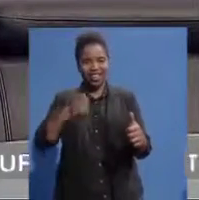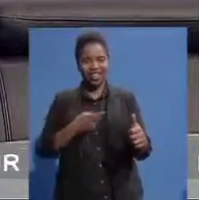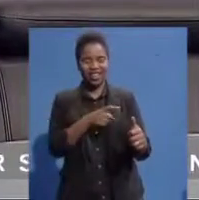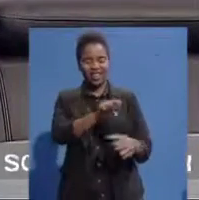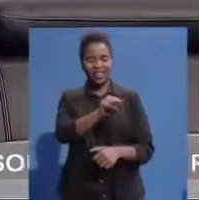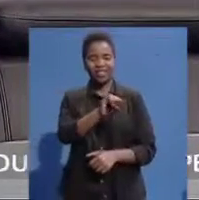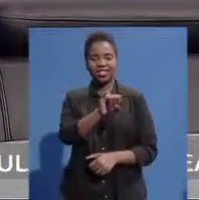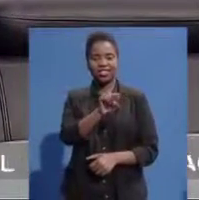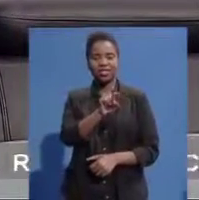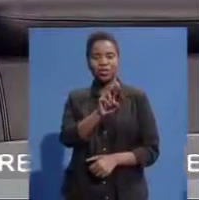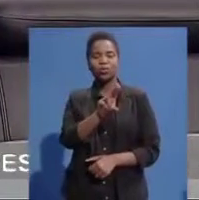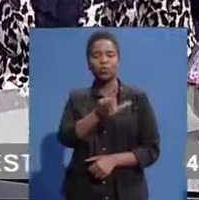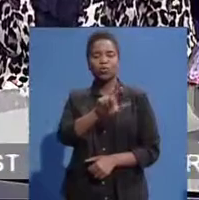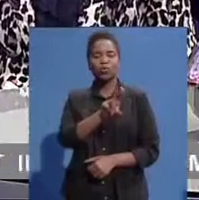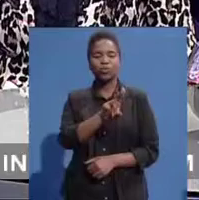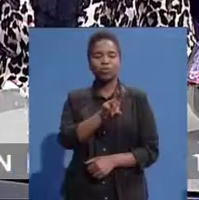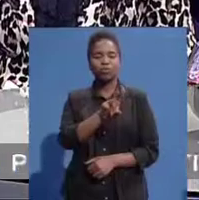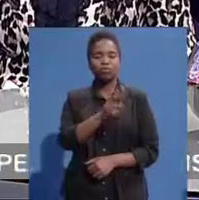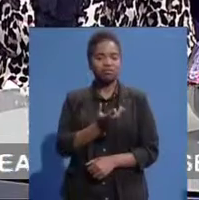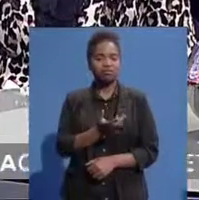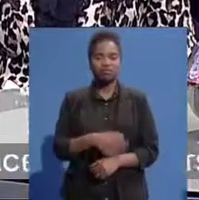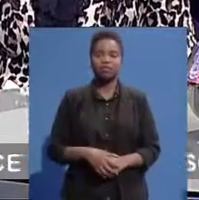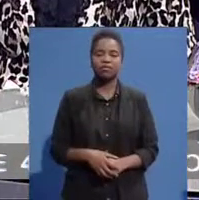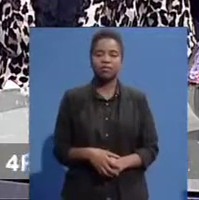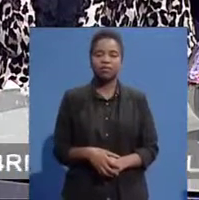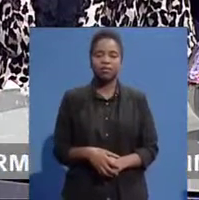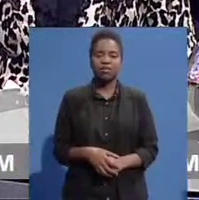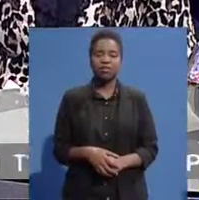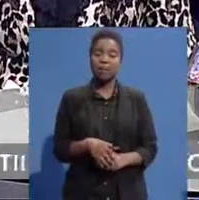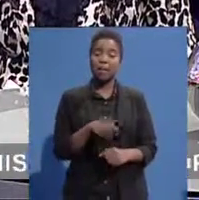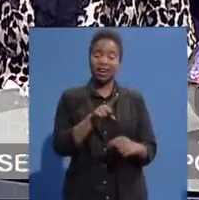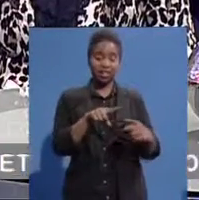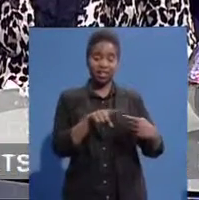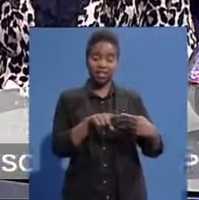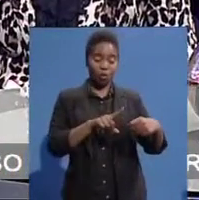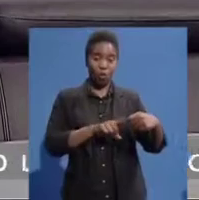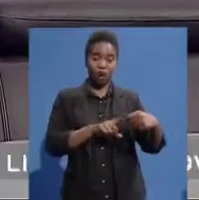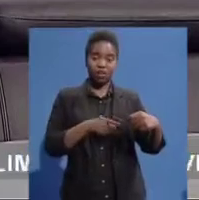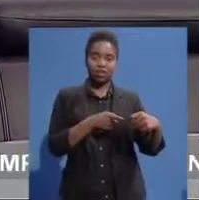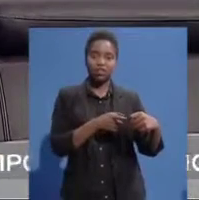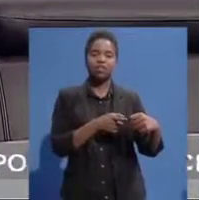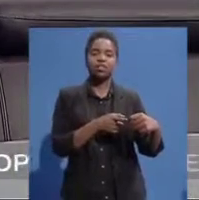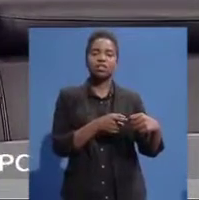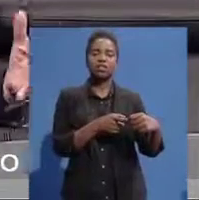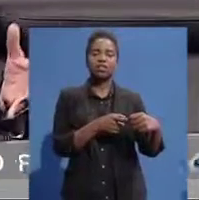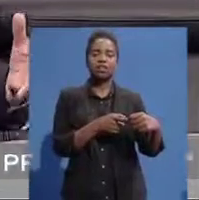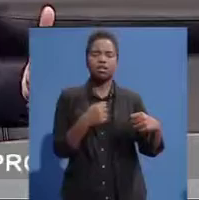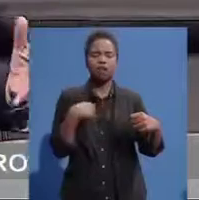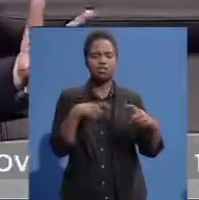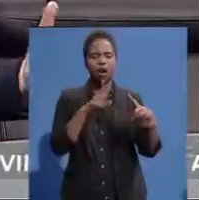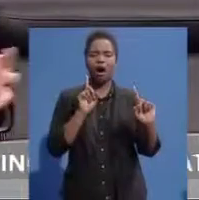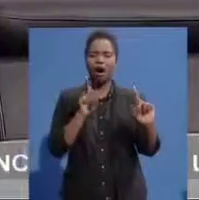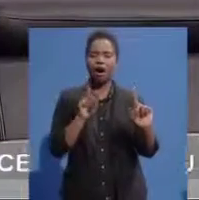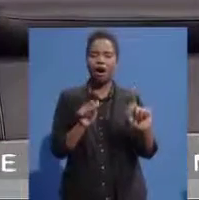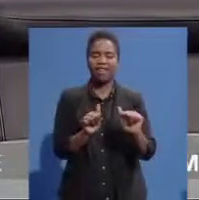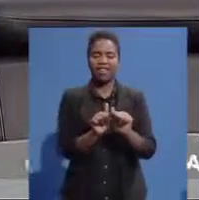available in Alex Township. And all of these, I think Walter became a soulmate,